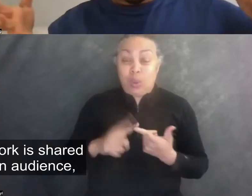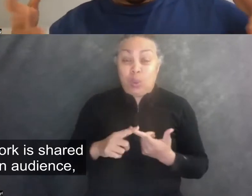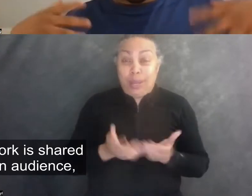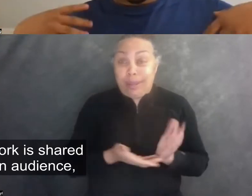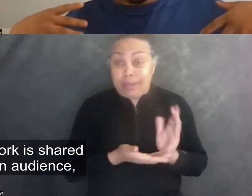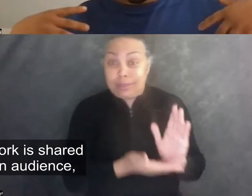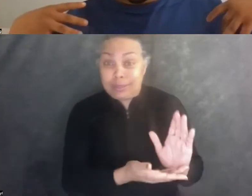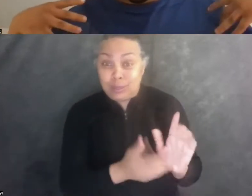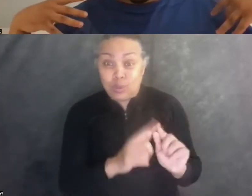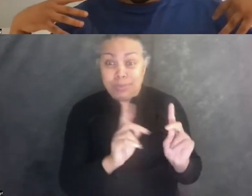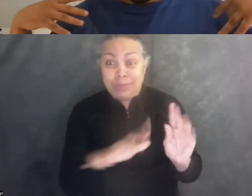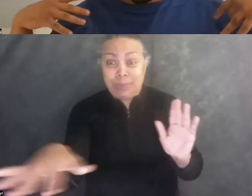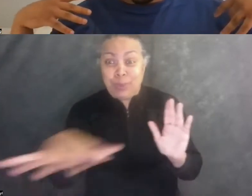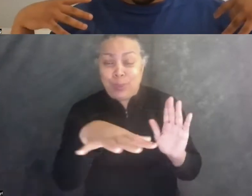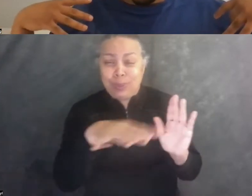or an audience,